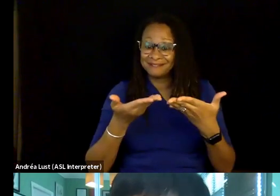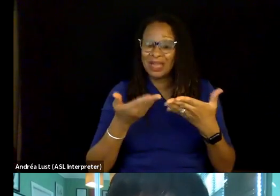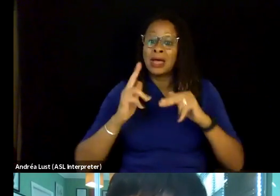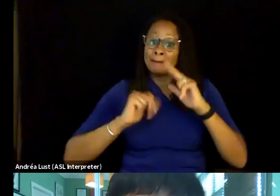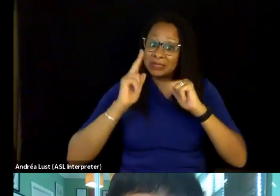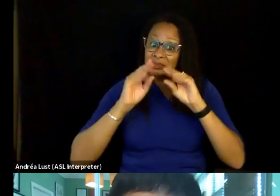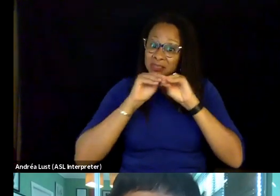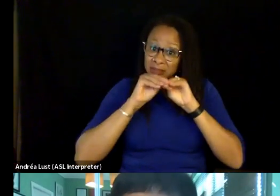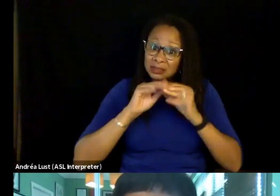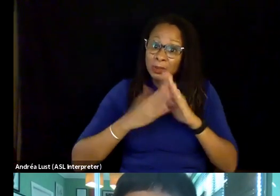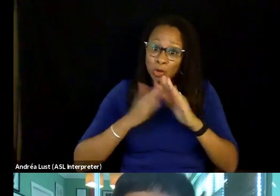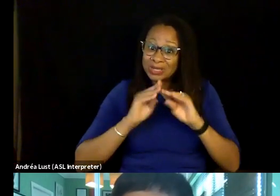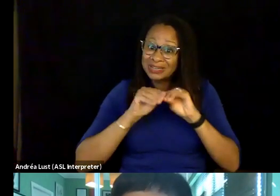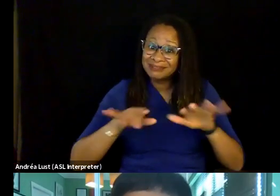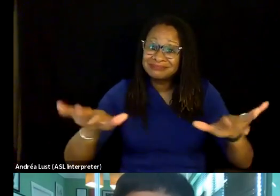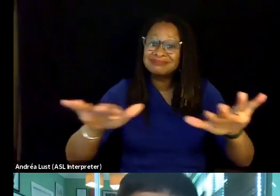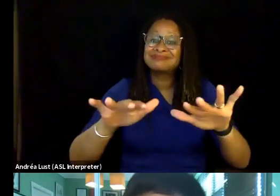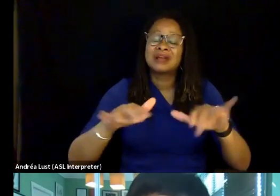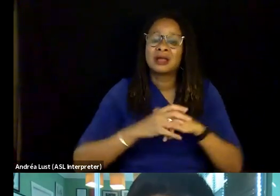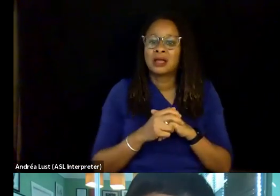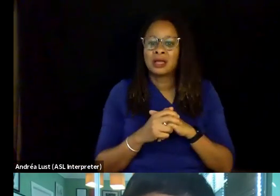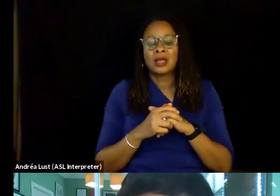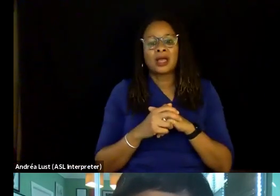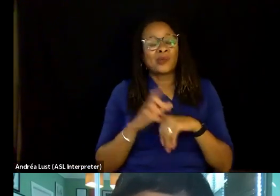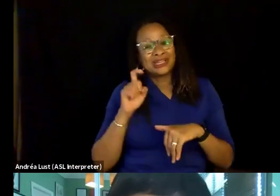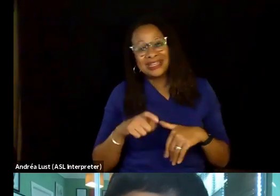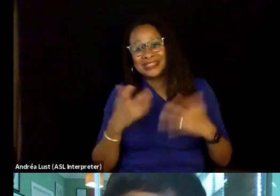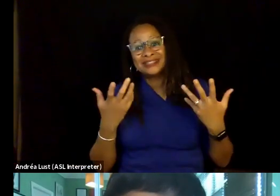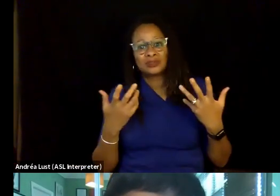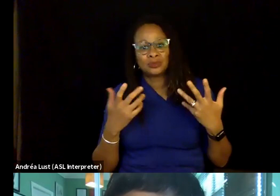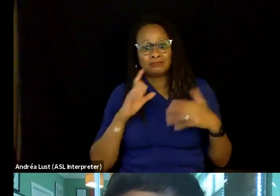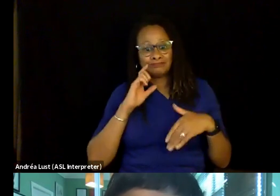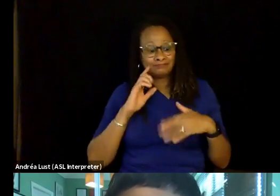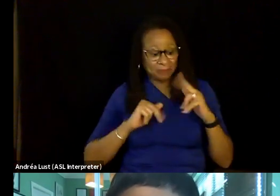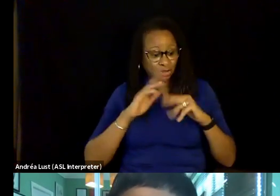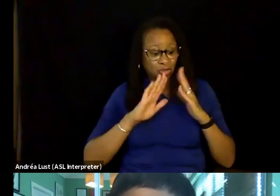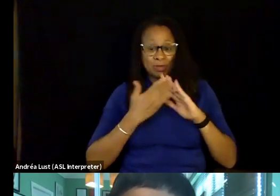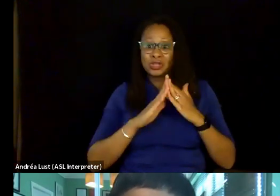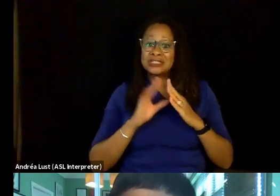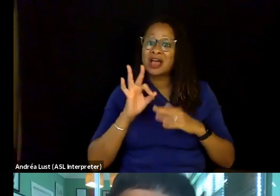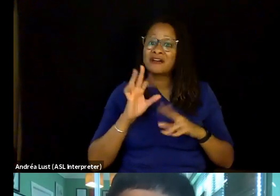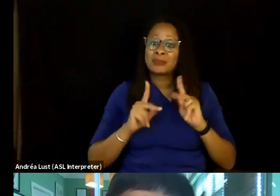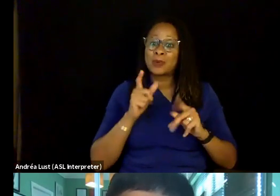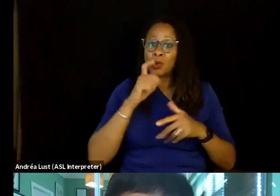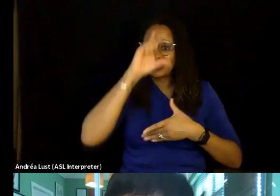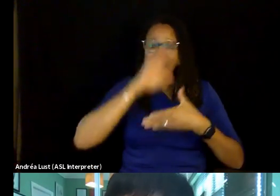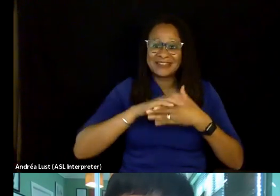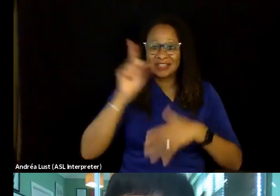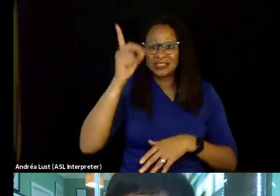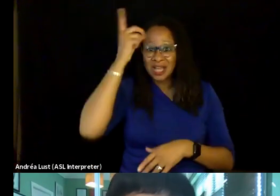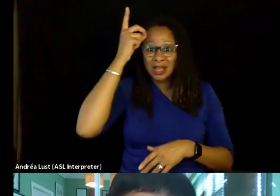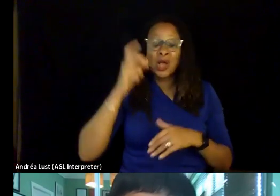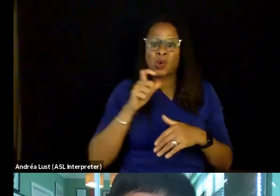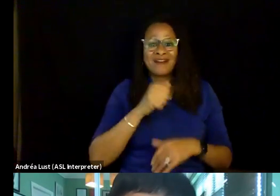need to build communities of people who believe in democracy, of people who have tolerance for